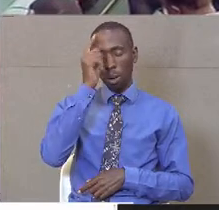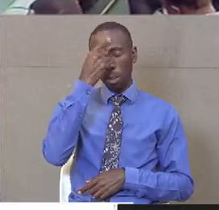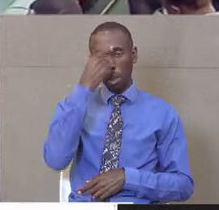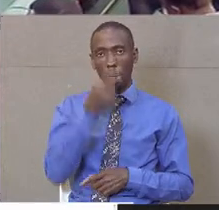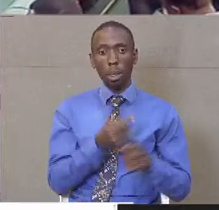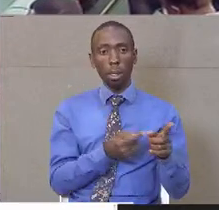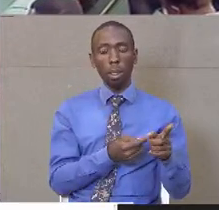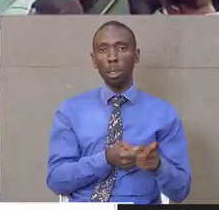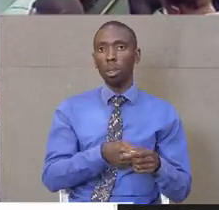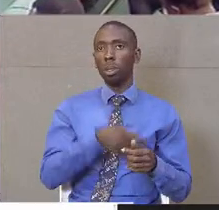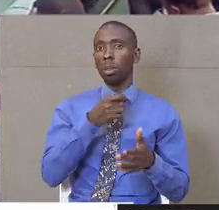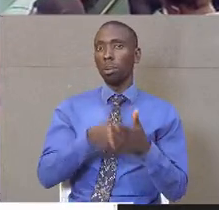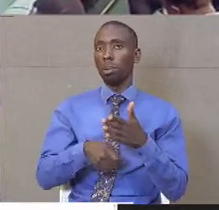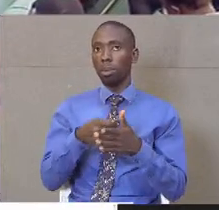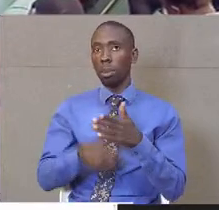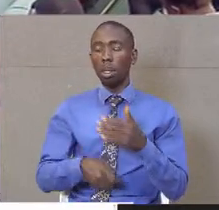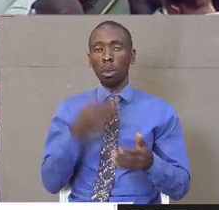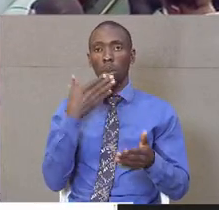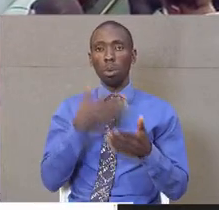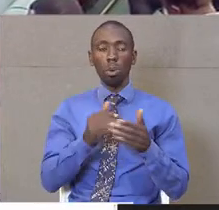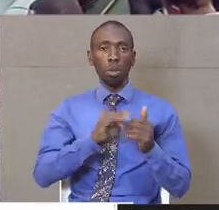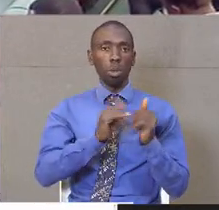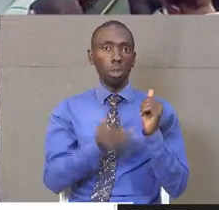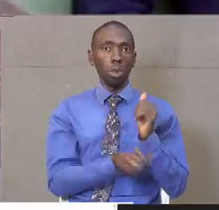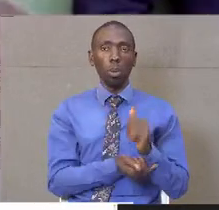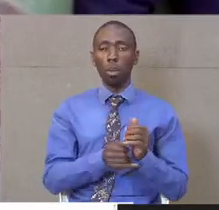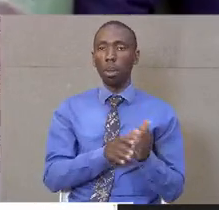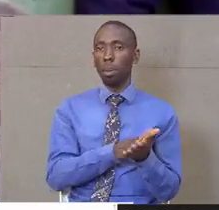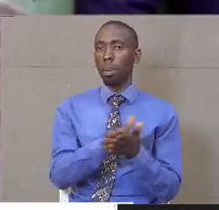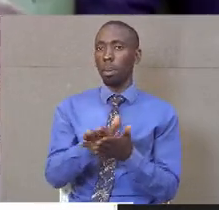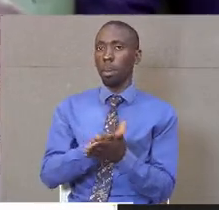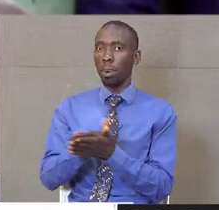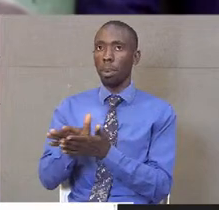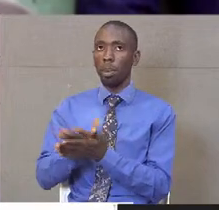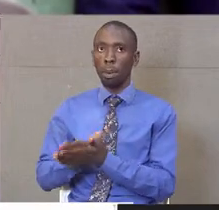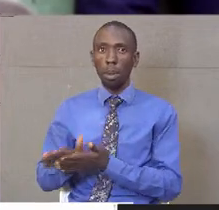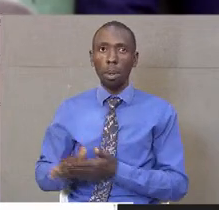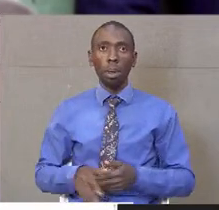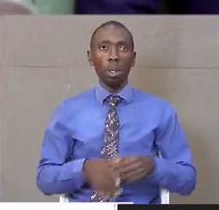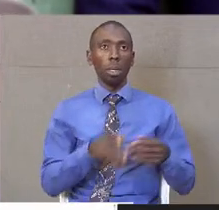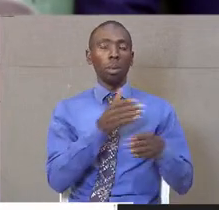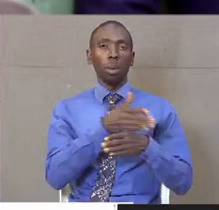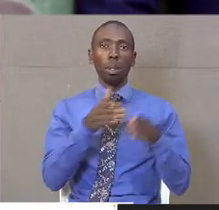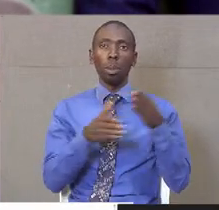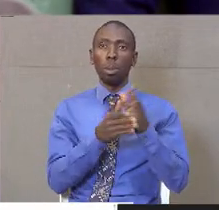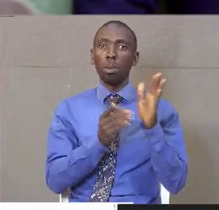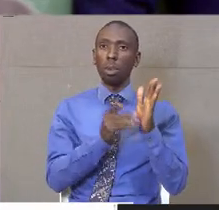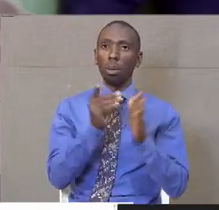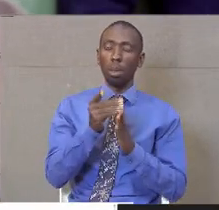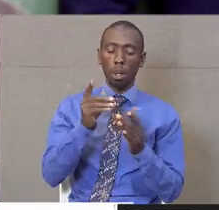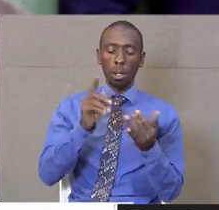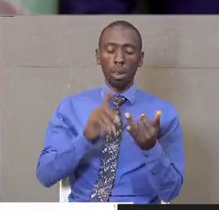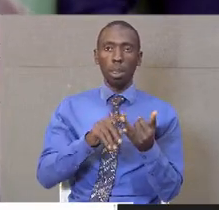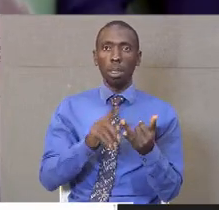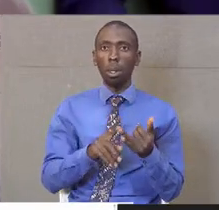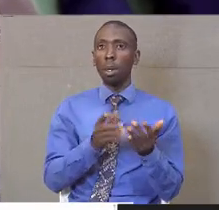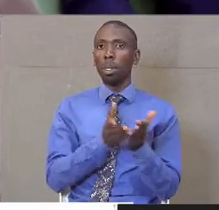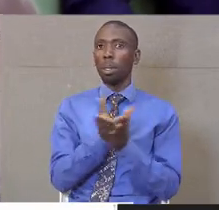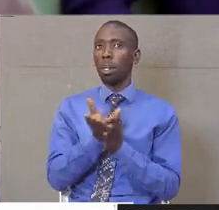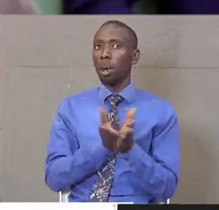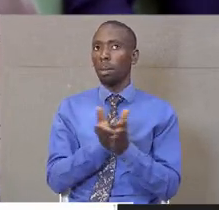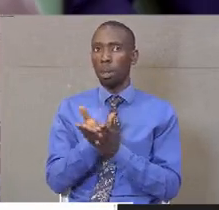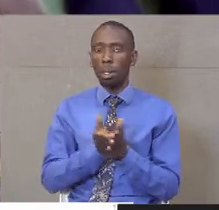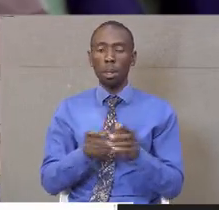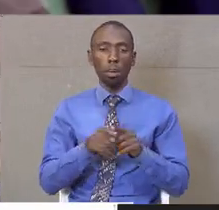discharging a very good job in investing in hardware, infrastructural developments, in the service and